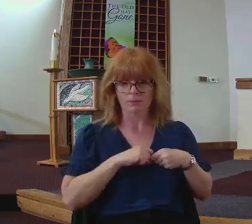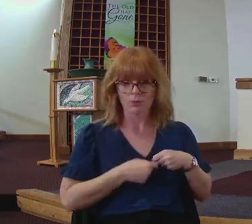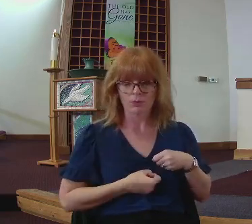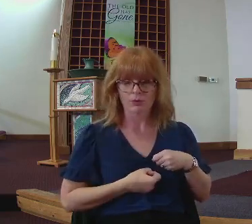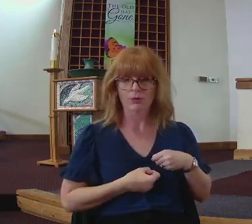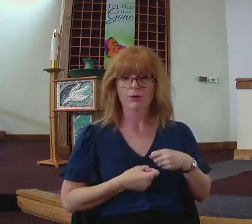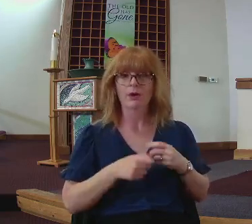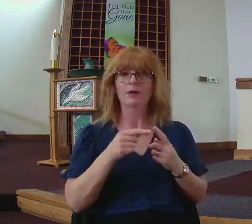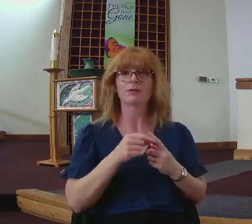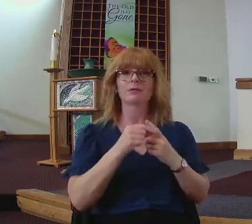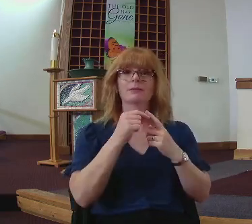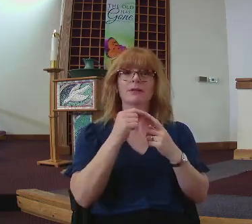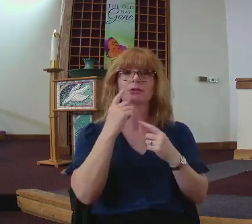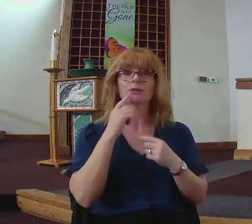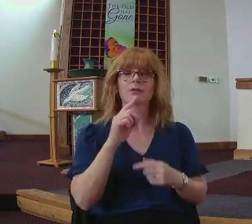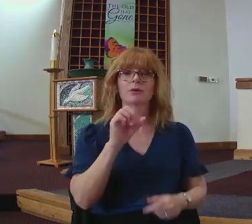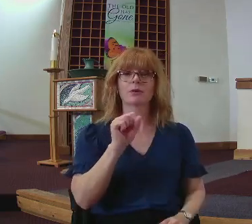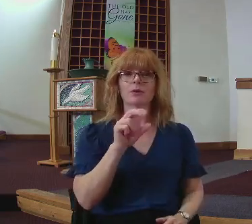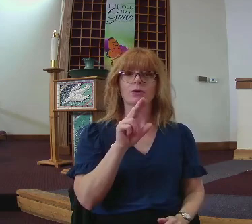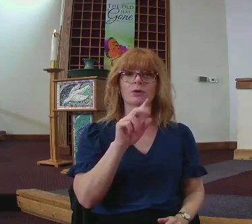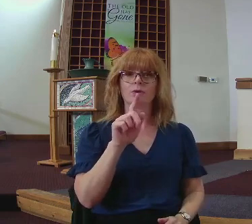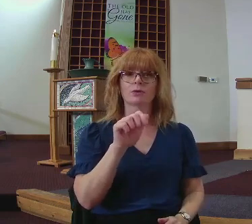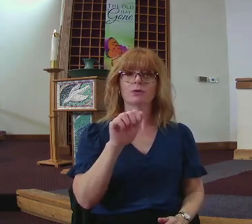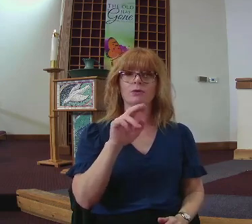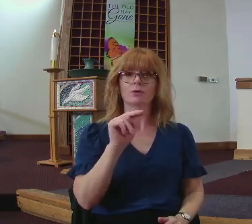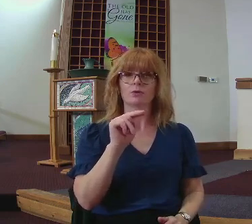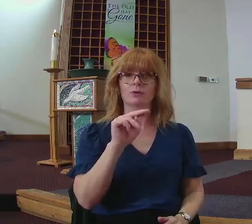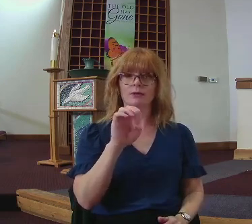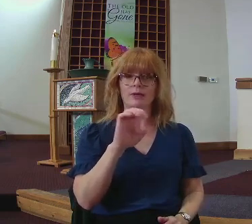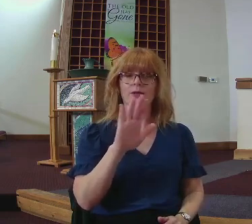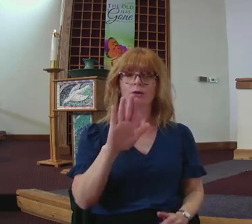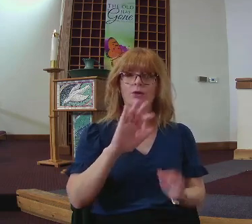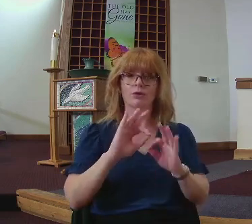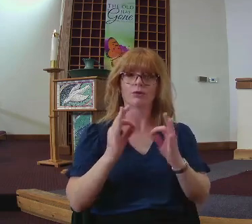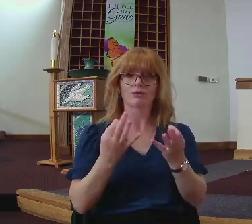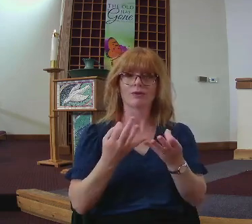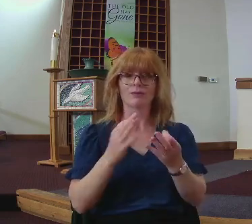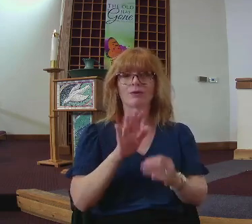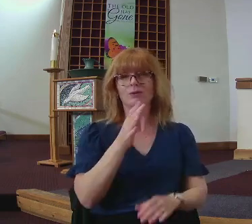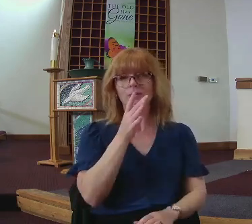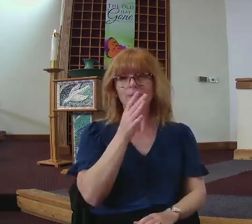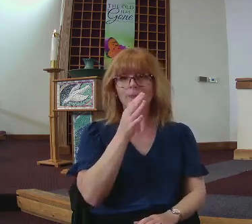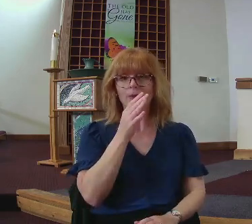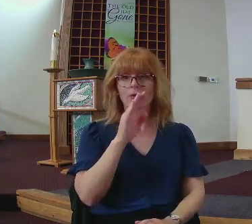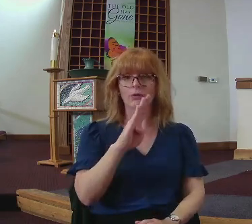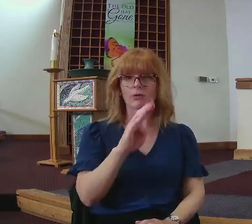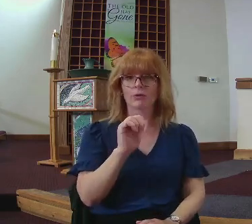Pray especially for Suzanne LaPinta and her family on the death of her mother, Barbara.